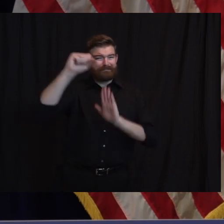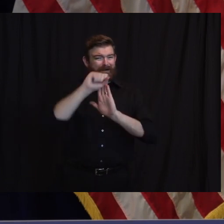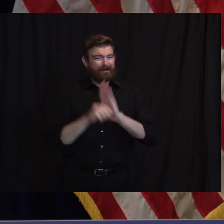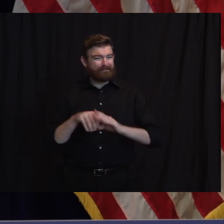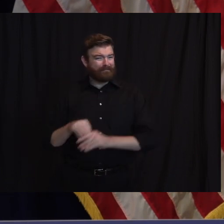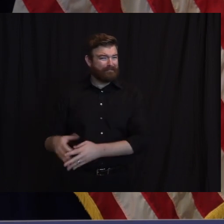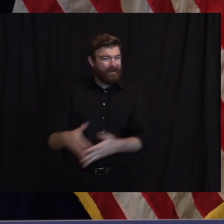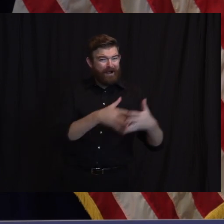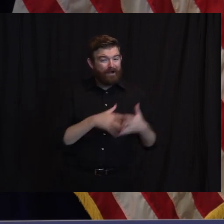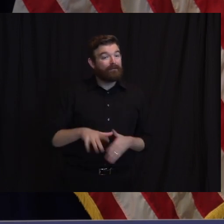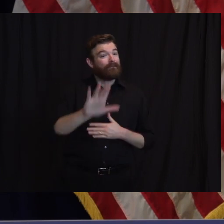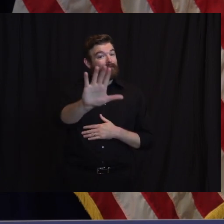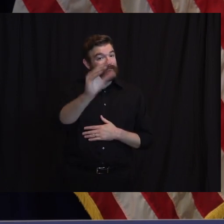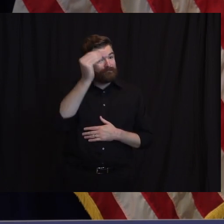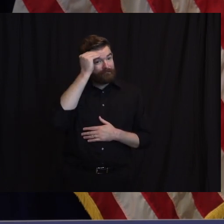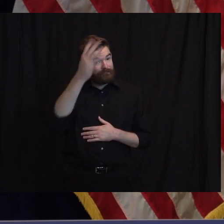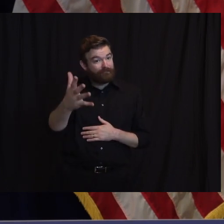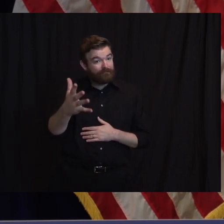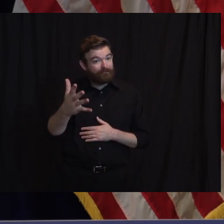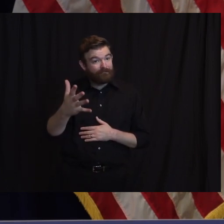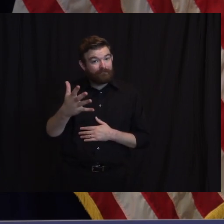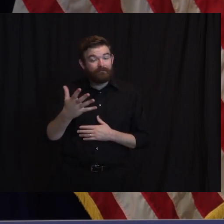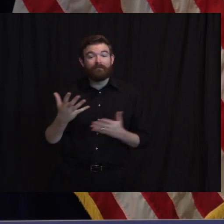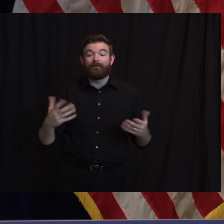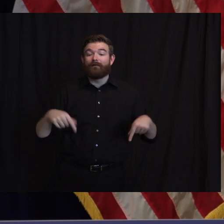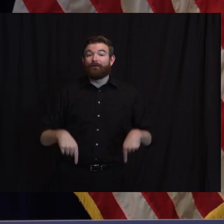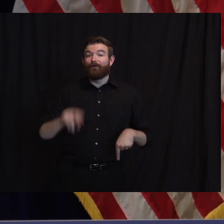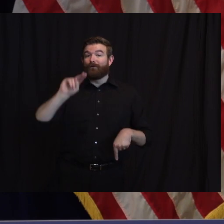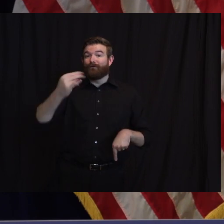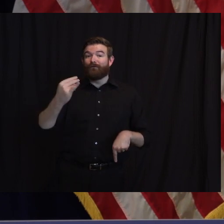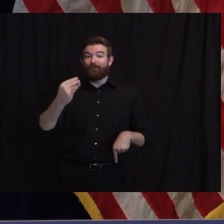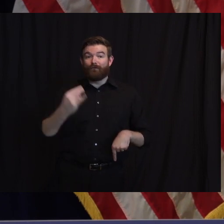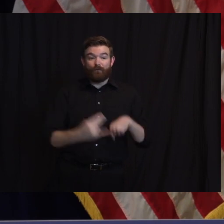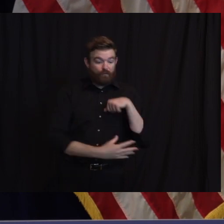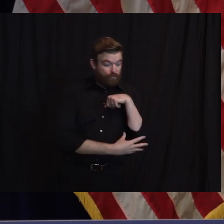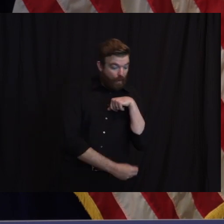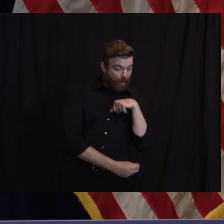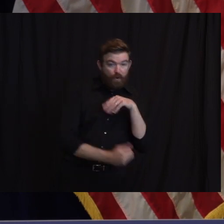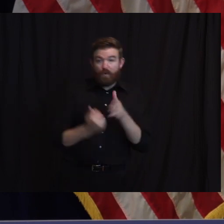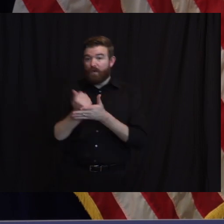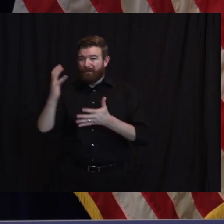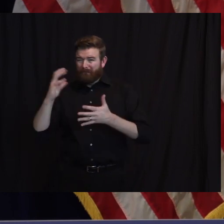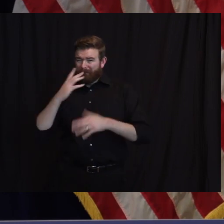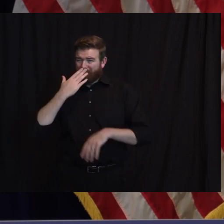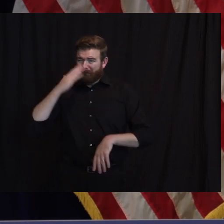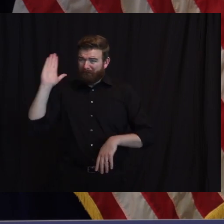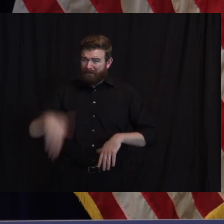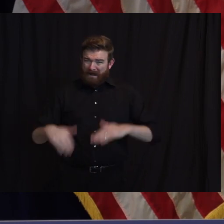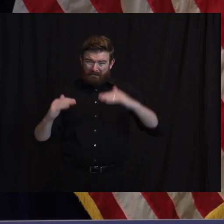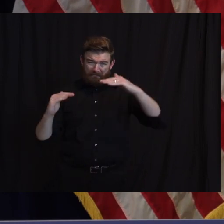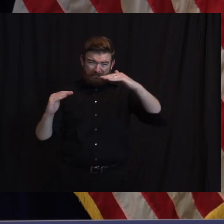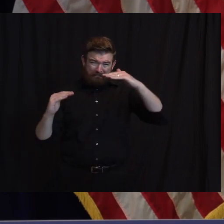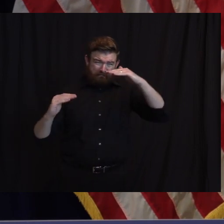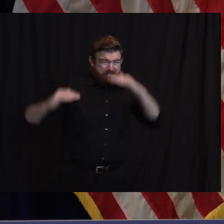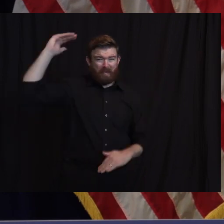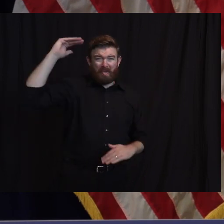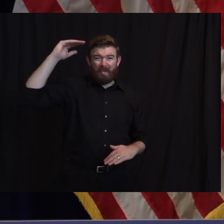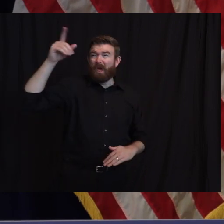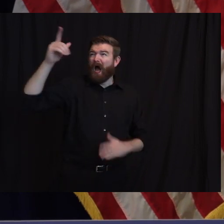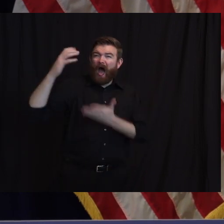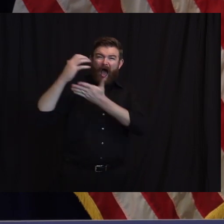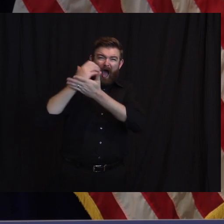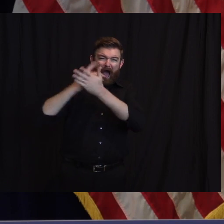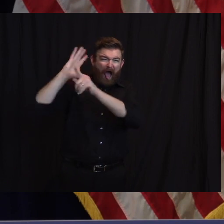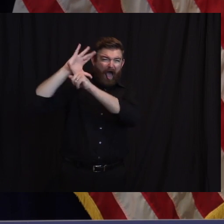biggest inequities and the widest dispersion of experiences in education and income, in job reality and discrimination